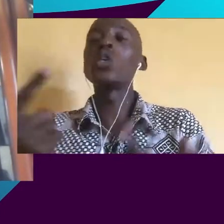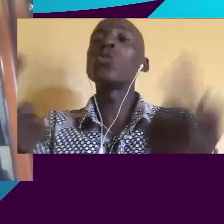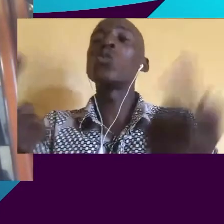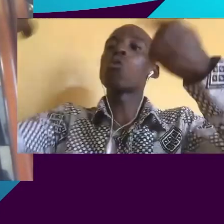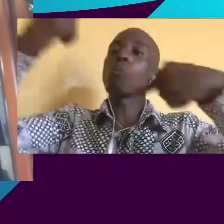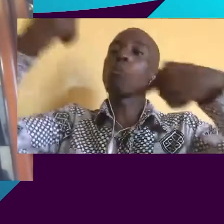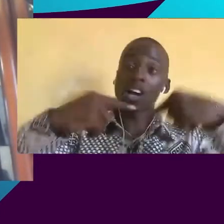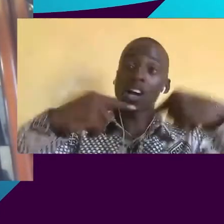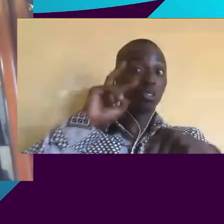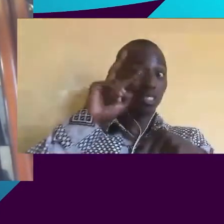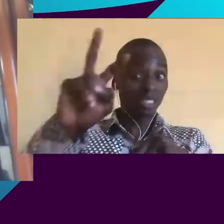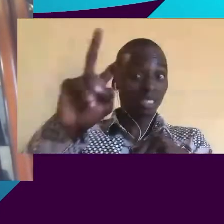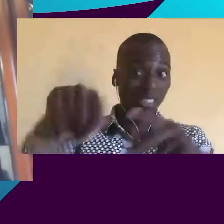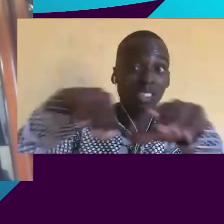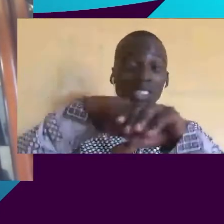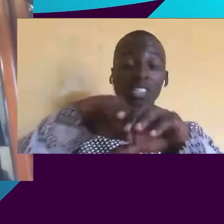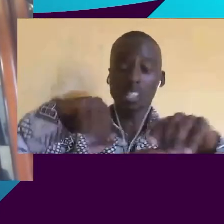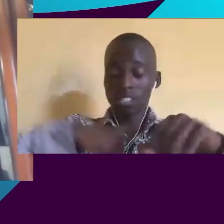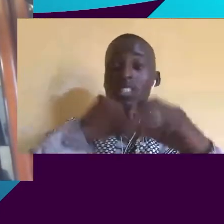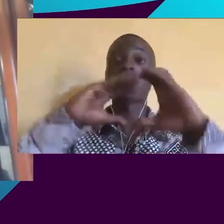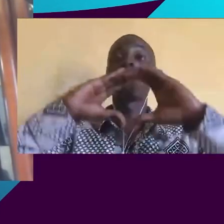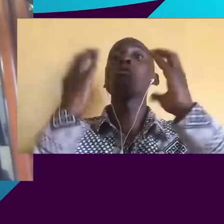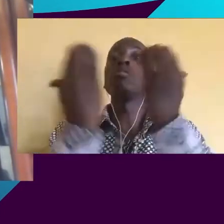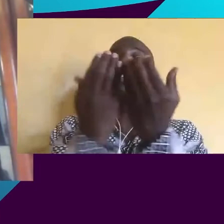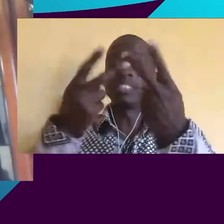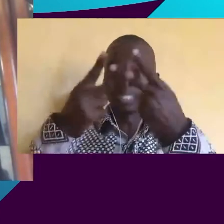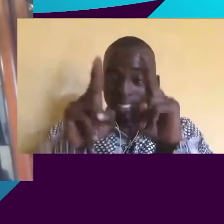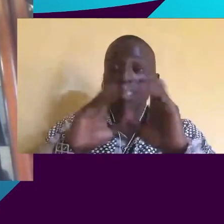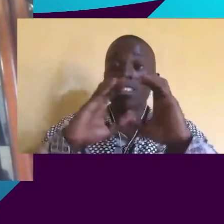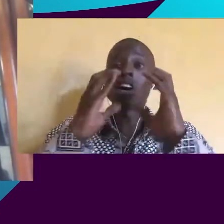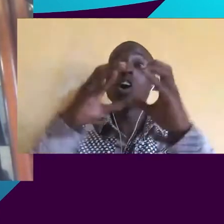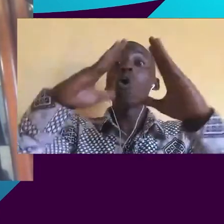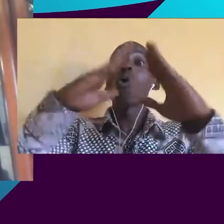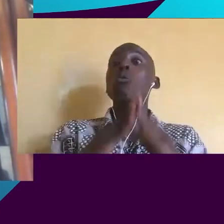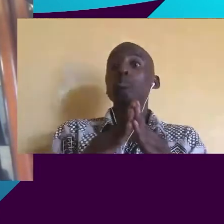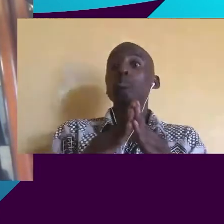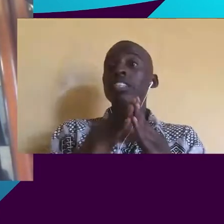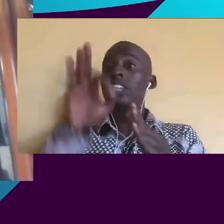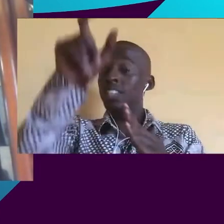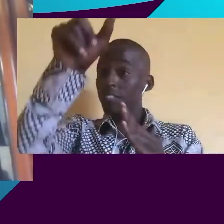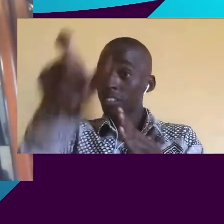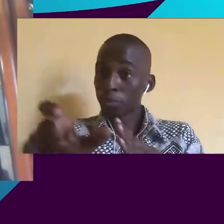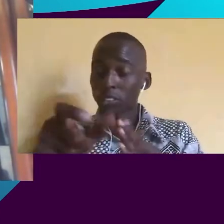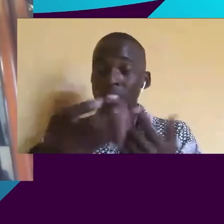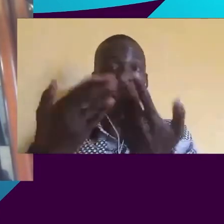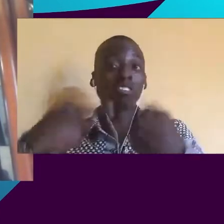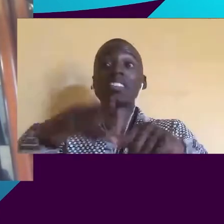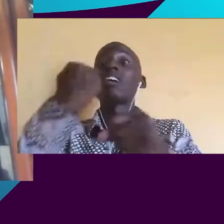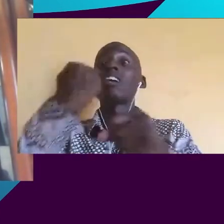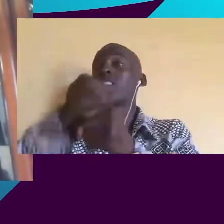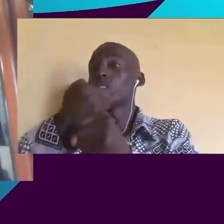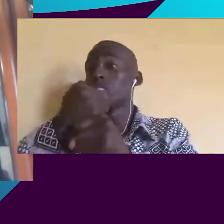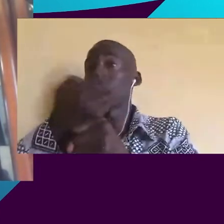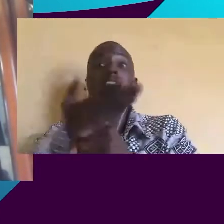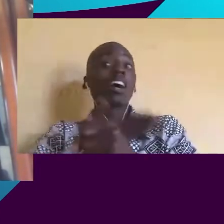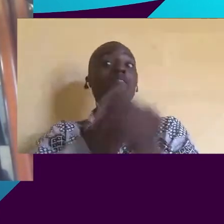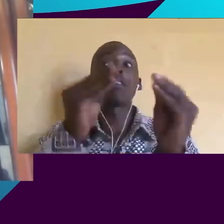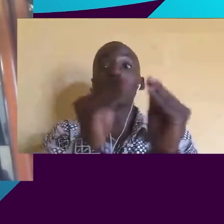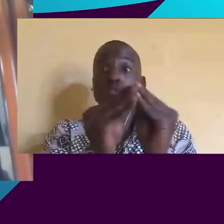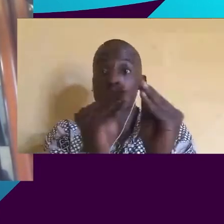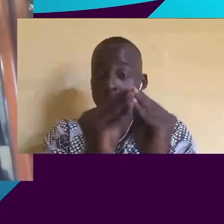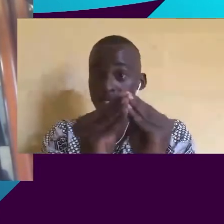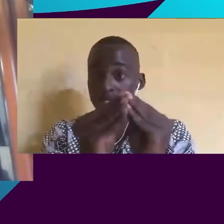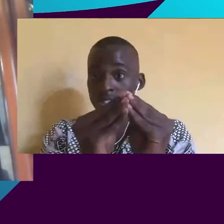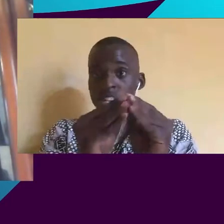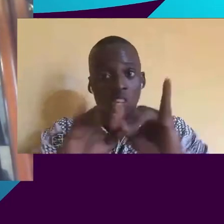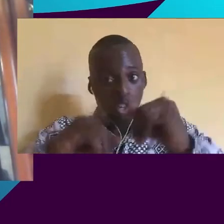our own communities. Let's start in our own homes. If anyone of us has a girl, if anyone has a boy and a girl, try to treat them the same